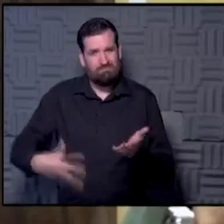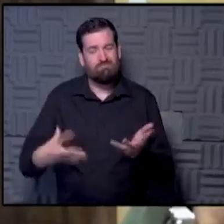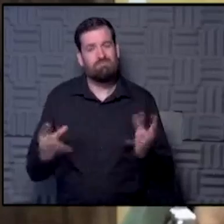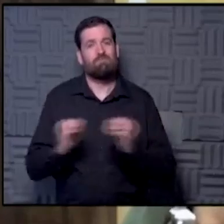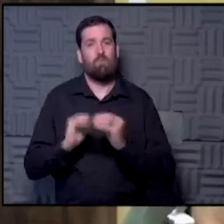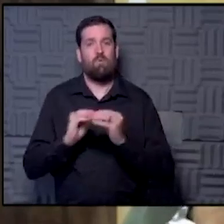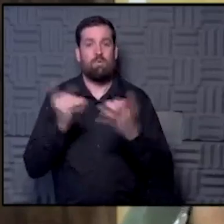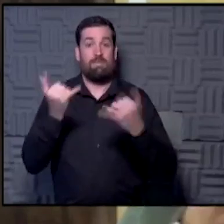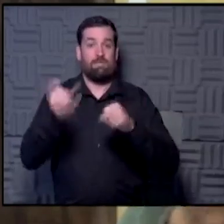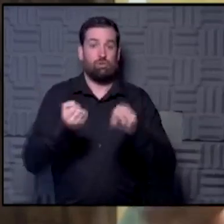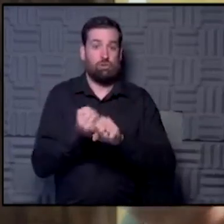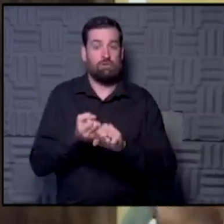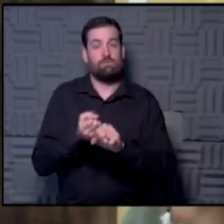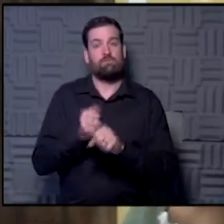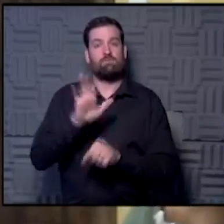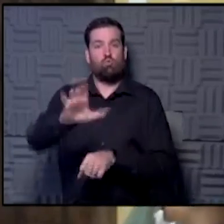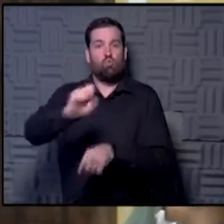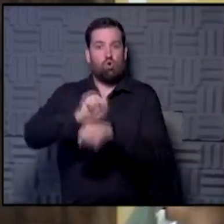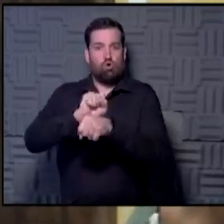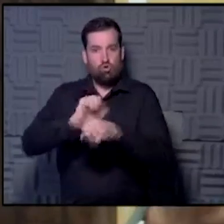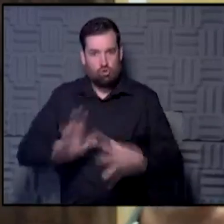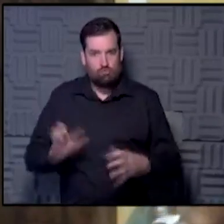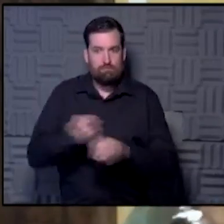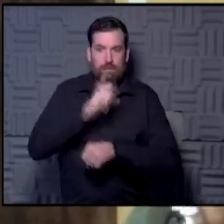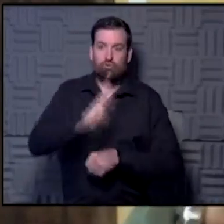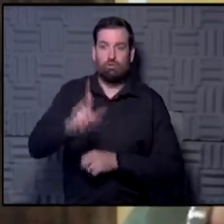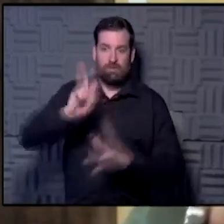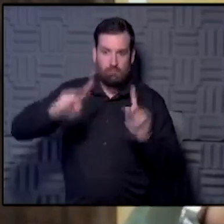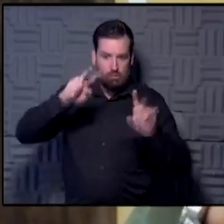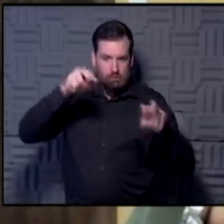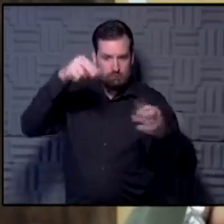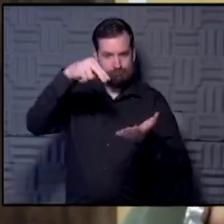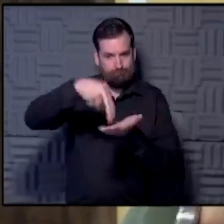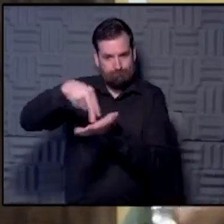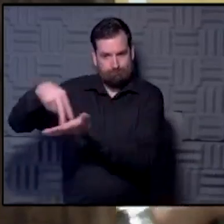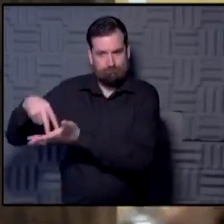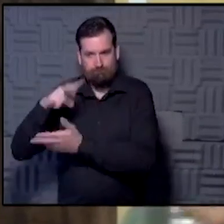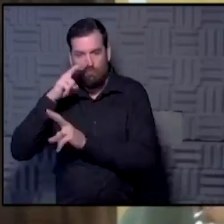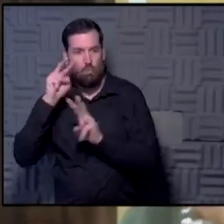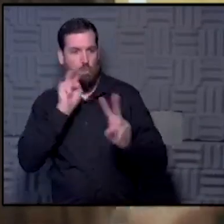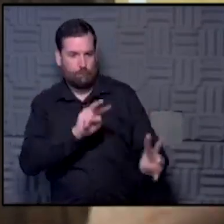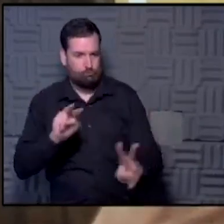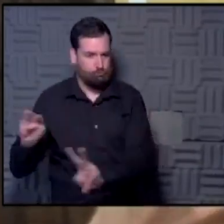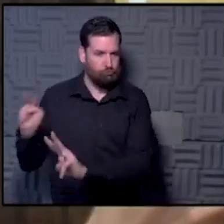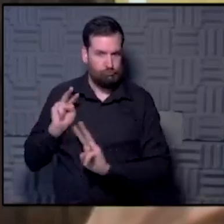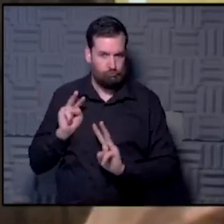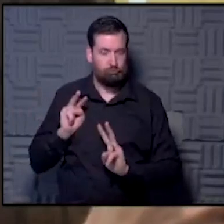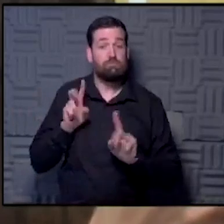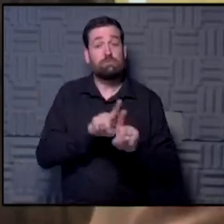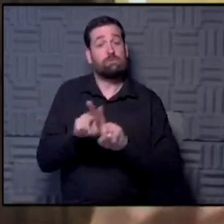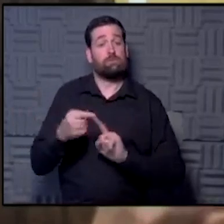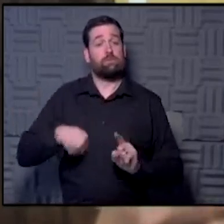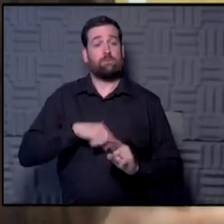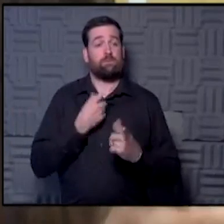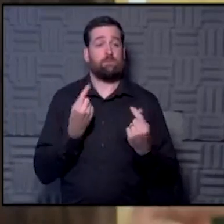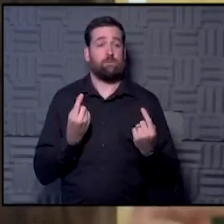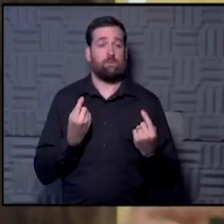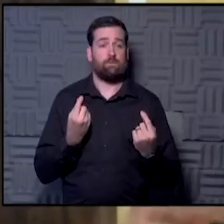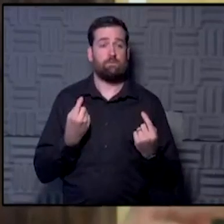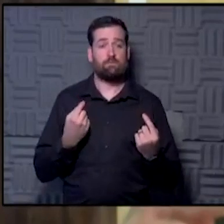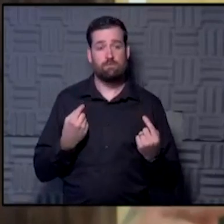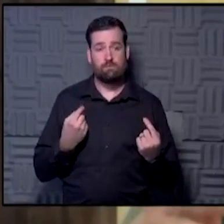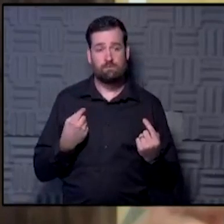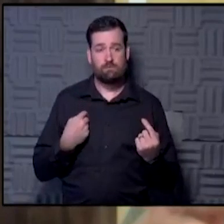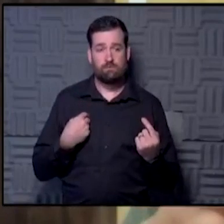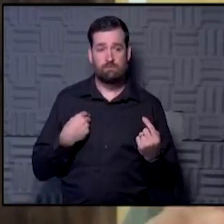is to make sure that you do have folks who are in place to watch those kinds of things. One of the things that we're also doing is as we're